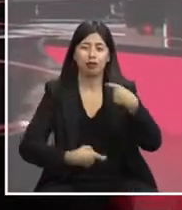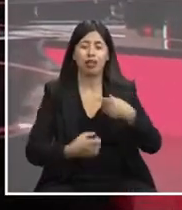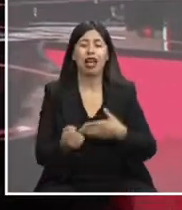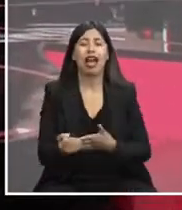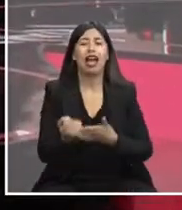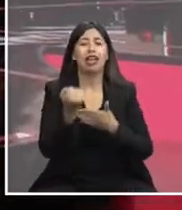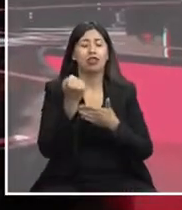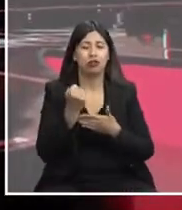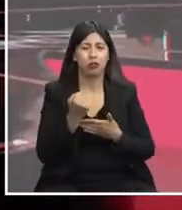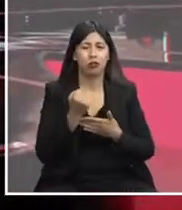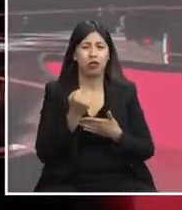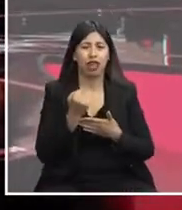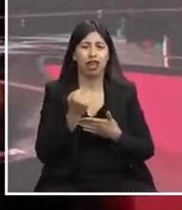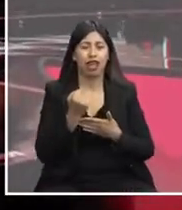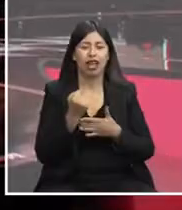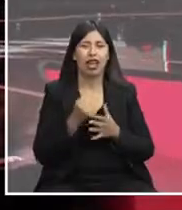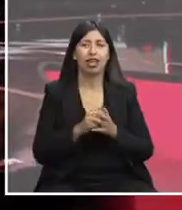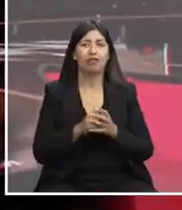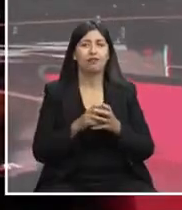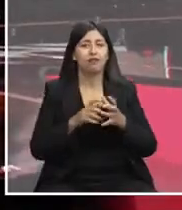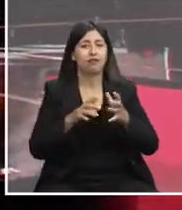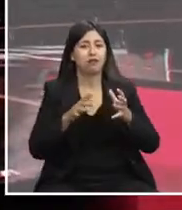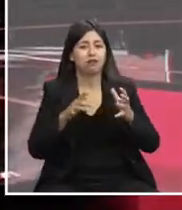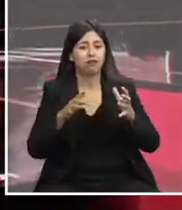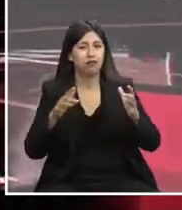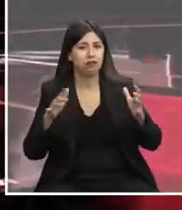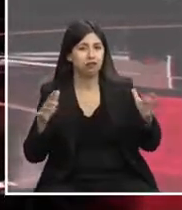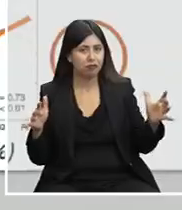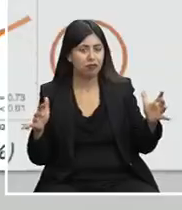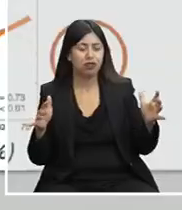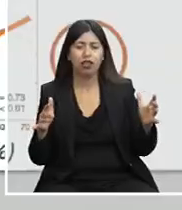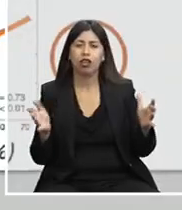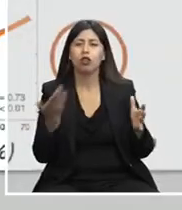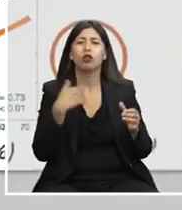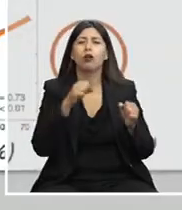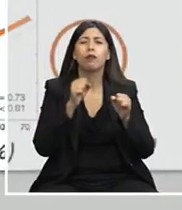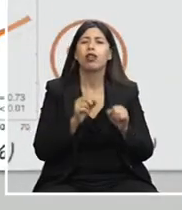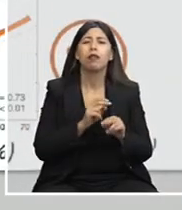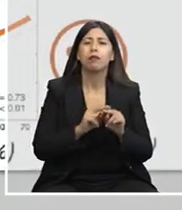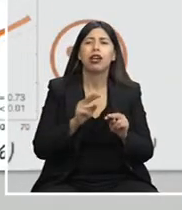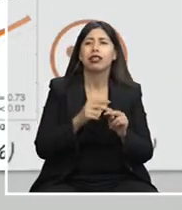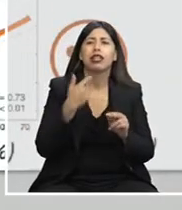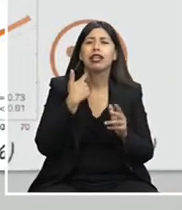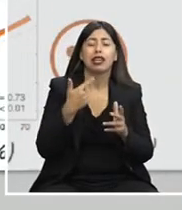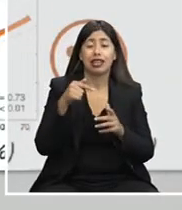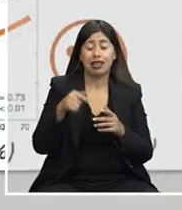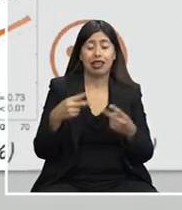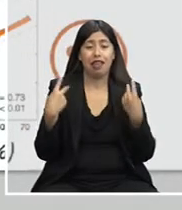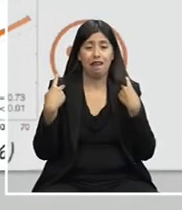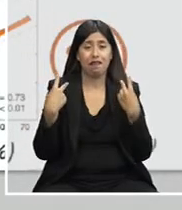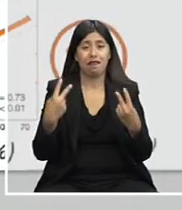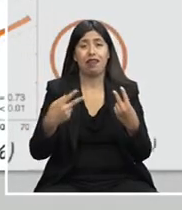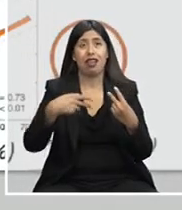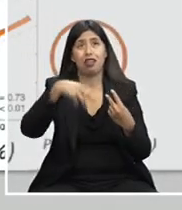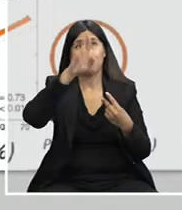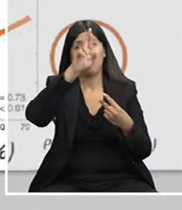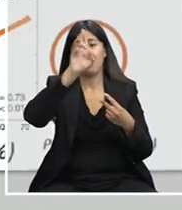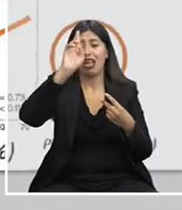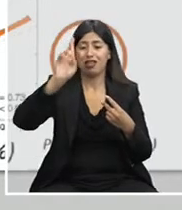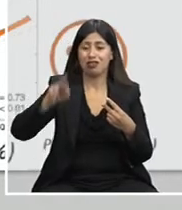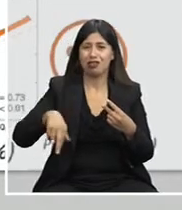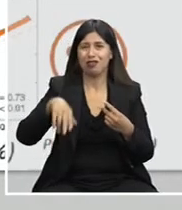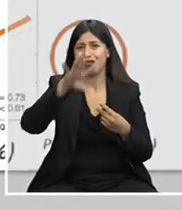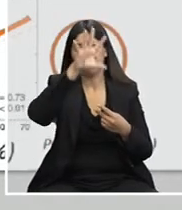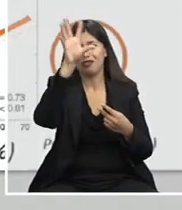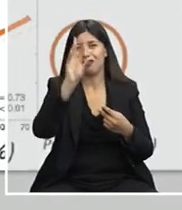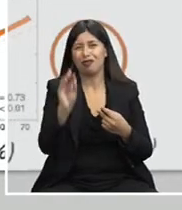webs. And what we were able to do from this immense journey from the north to the south of Patagonia, sampling all these